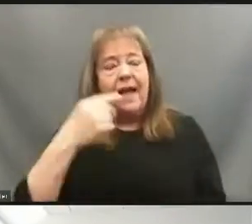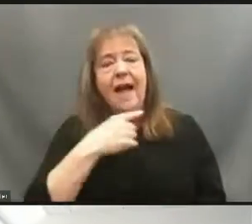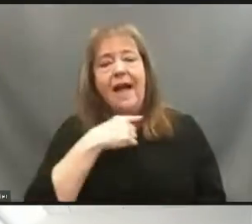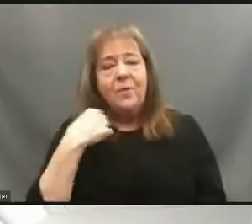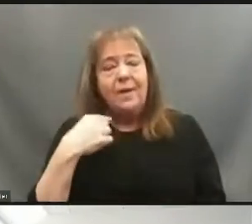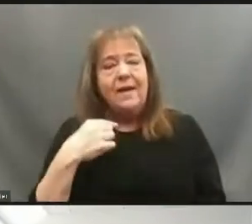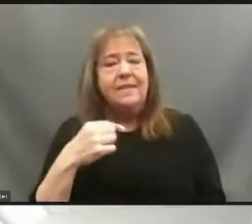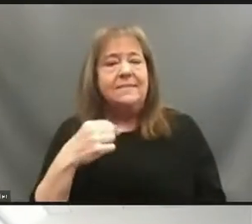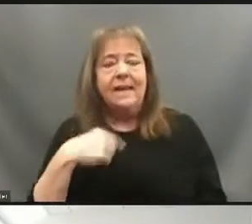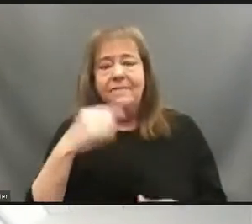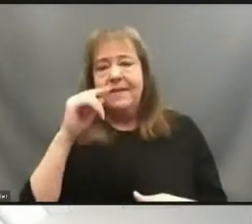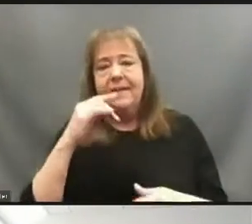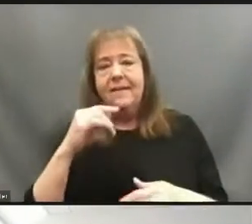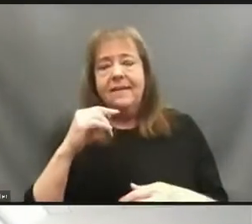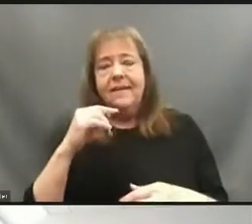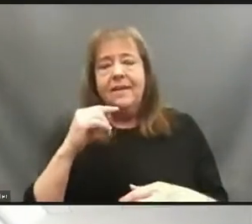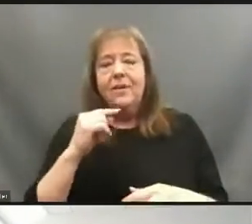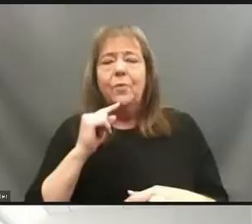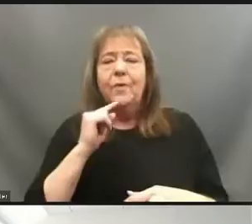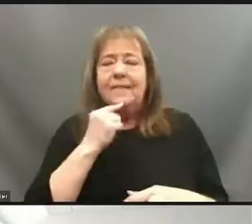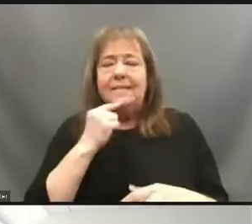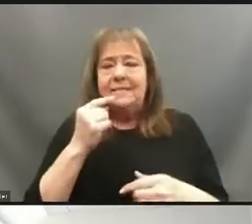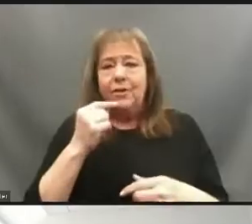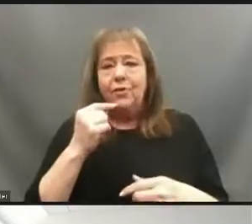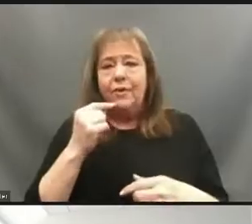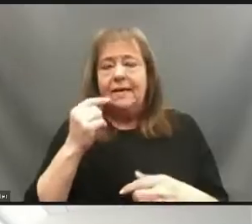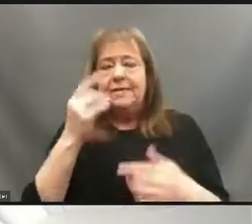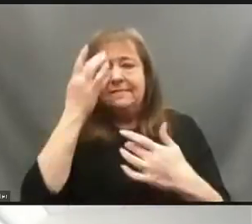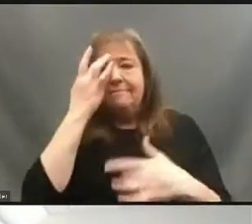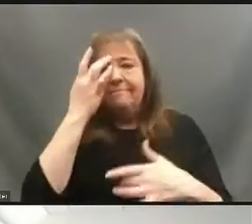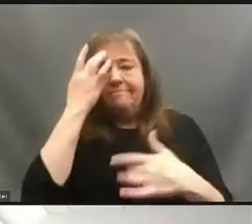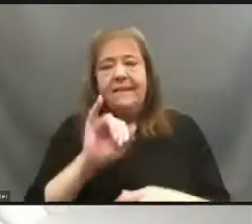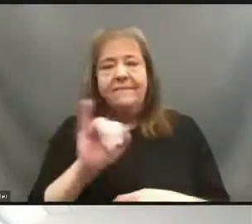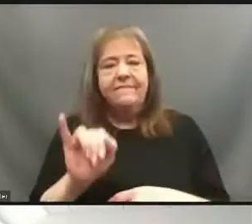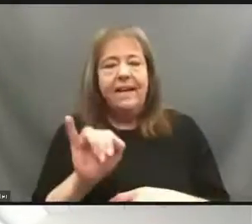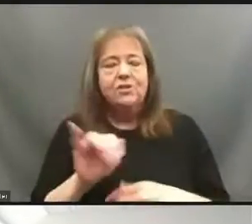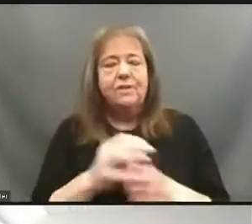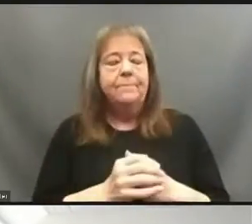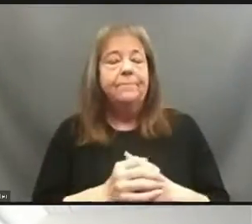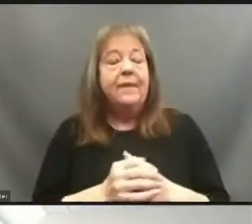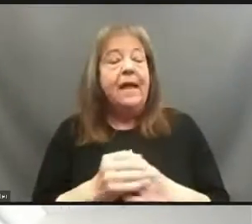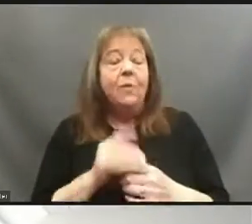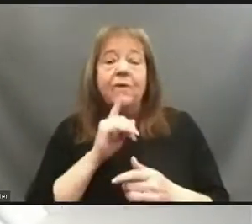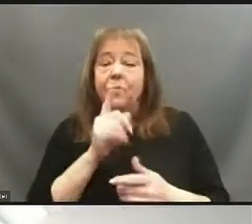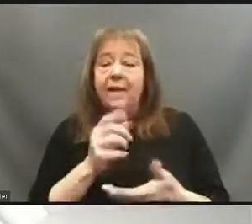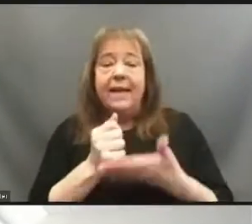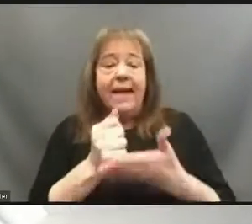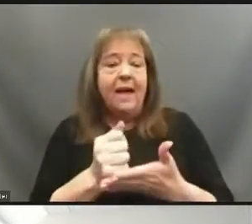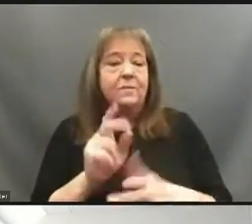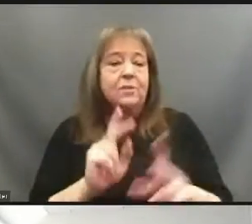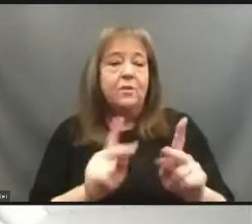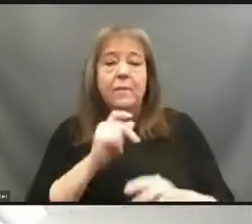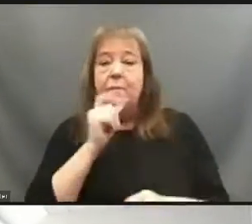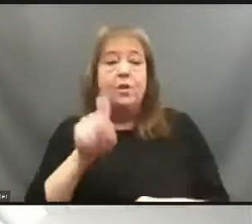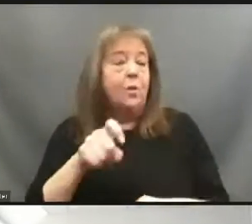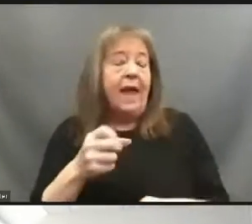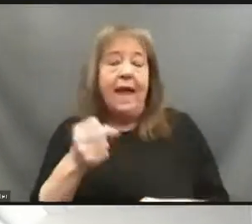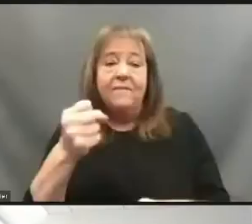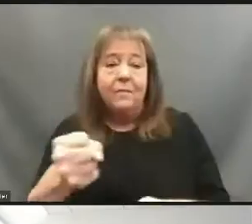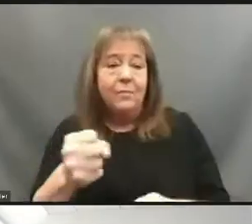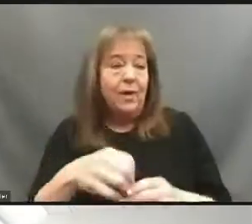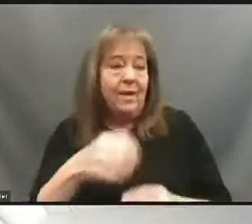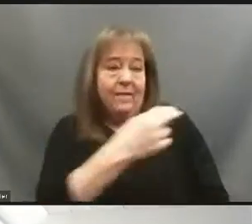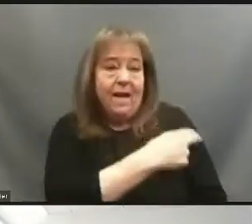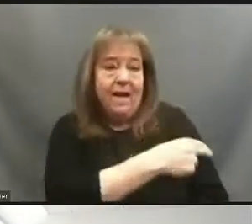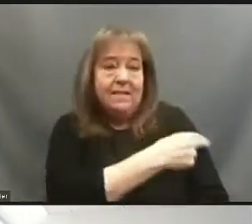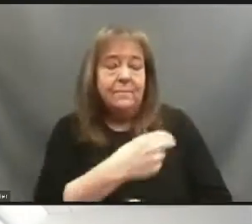severe infection if you get infected. These have been very successful at keeping people out of the hospital. There is very good data to support their use.